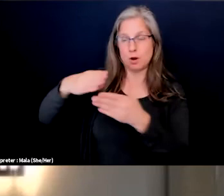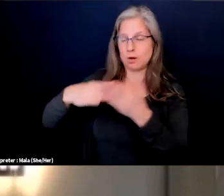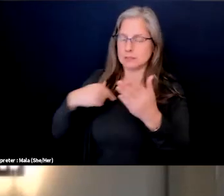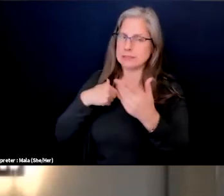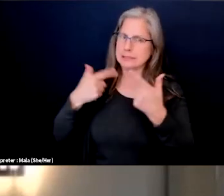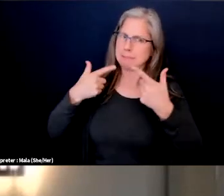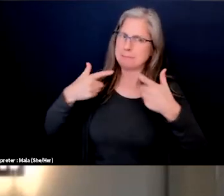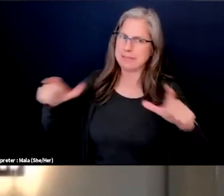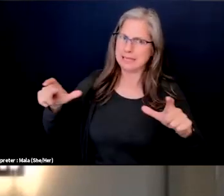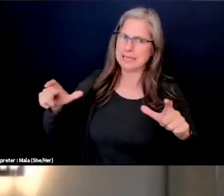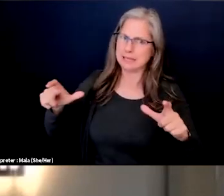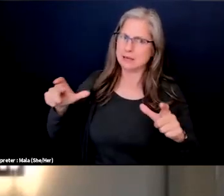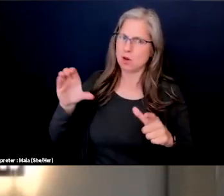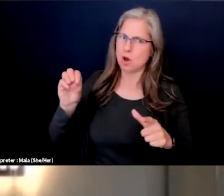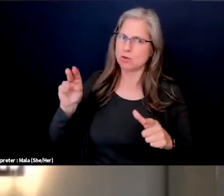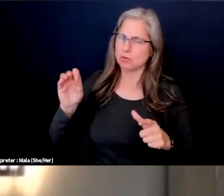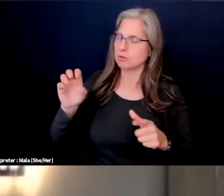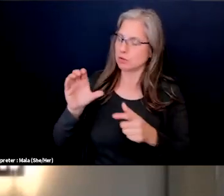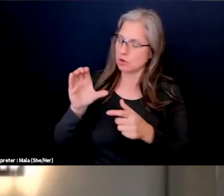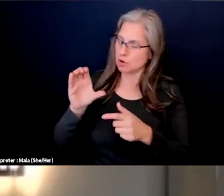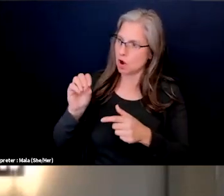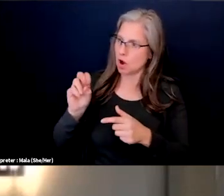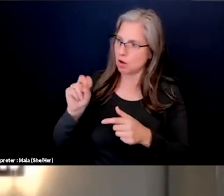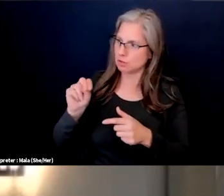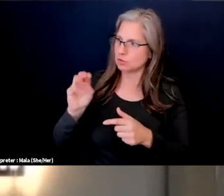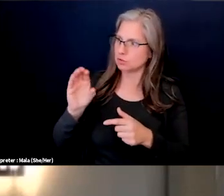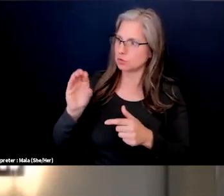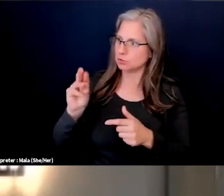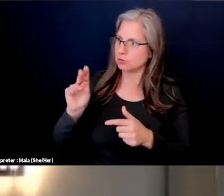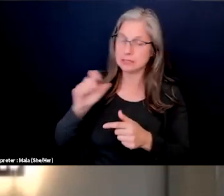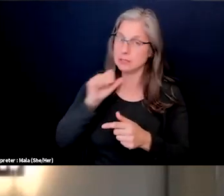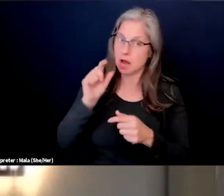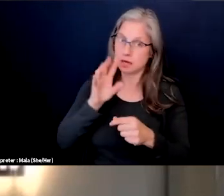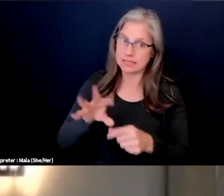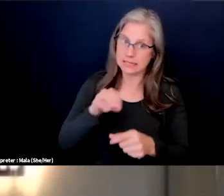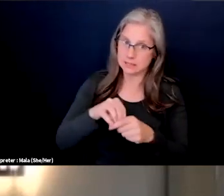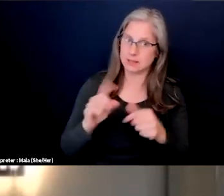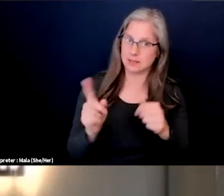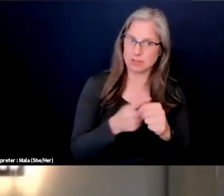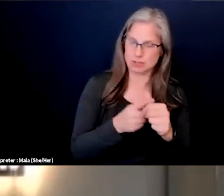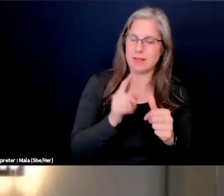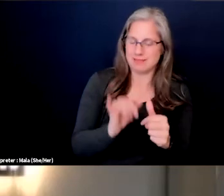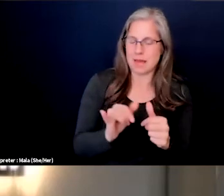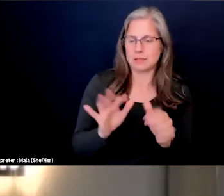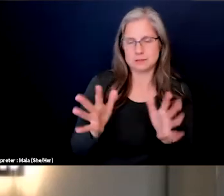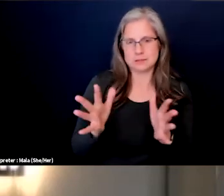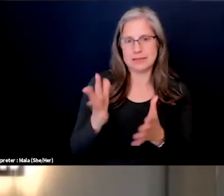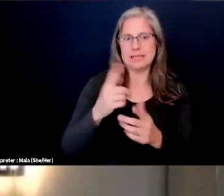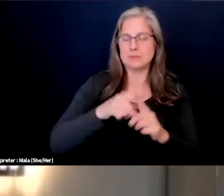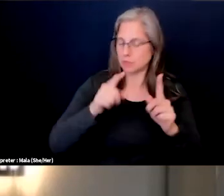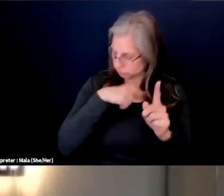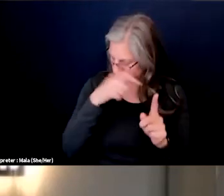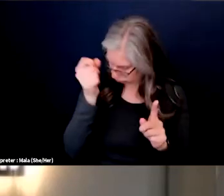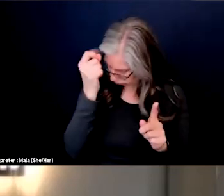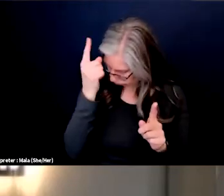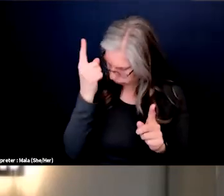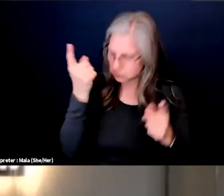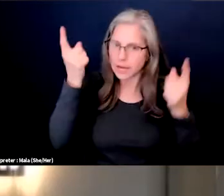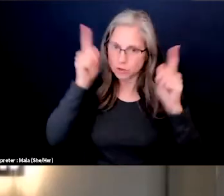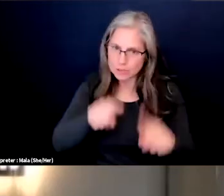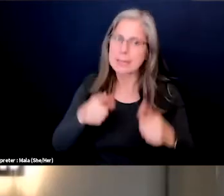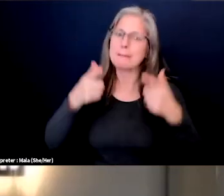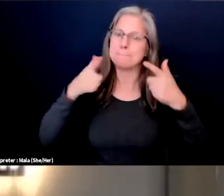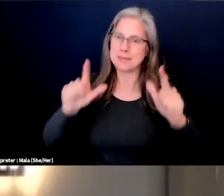significant amount of concrete there. And that was not included in the original. So that's the difference. I definitely agree that it's a